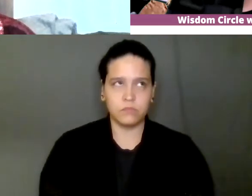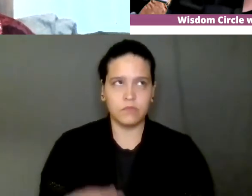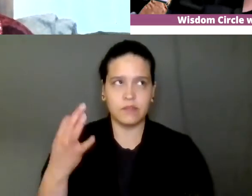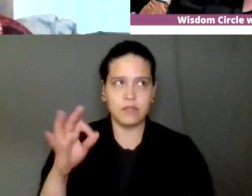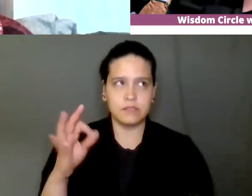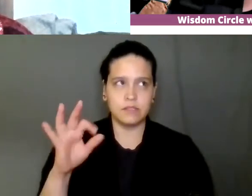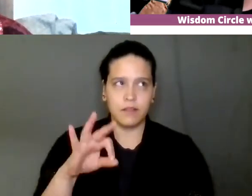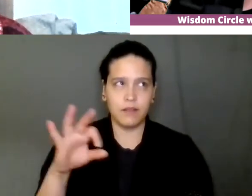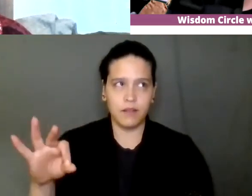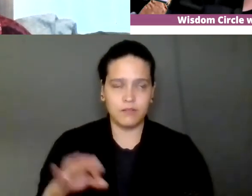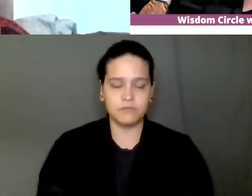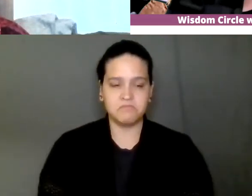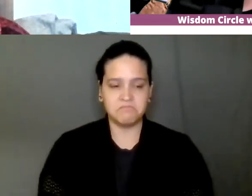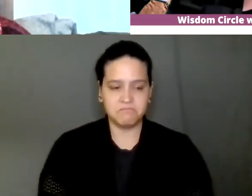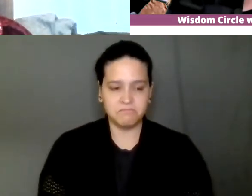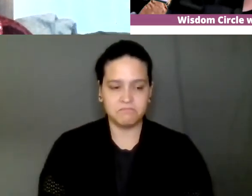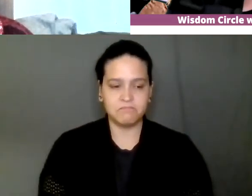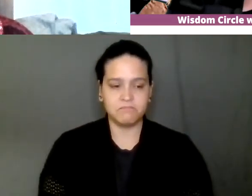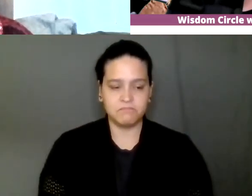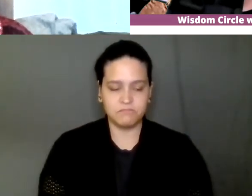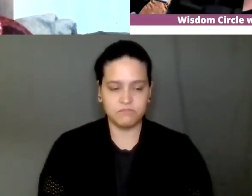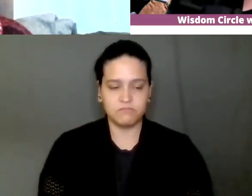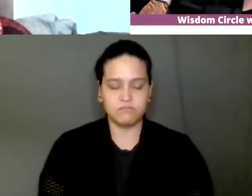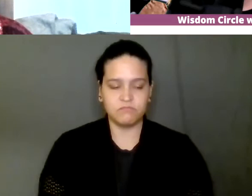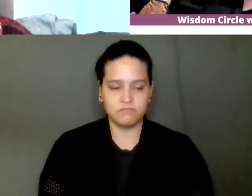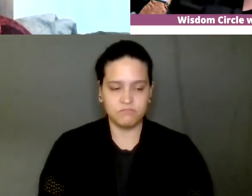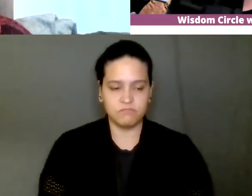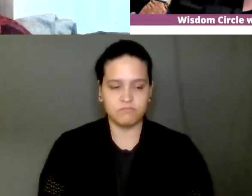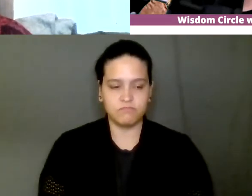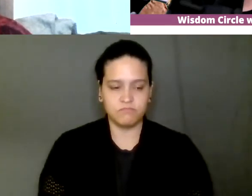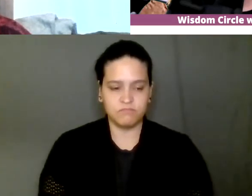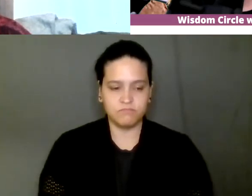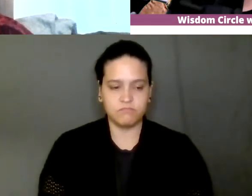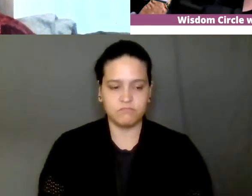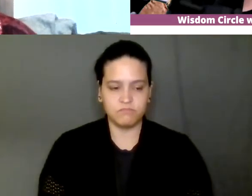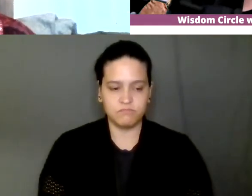1999 ata, became her state. Ado a what are